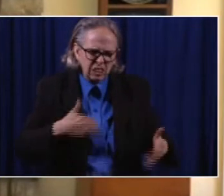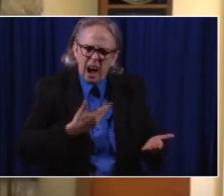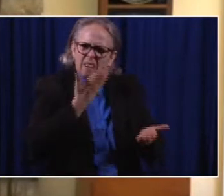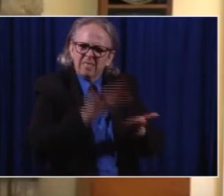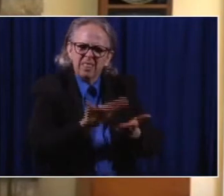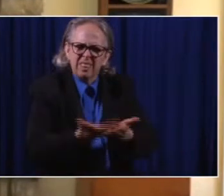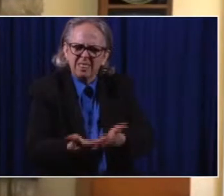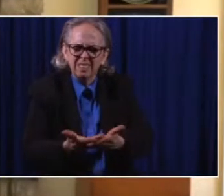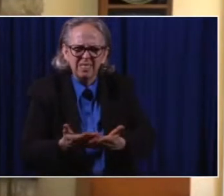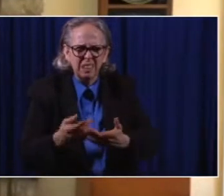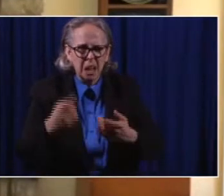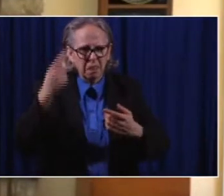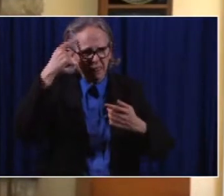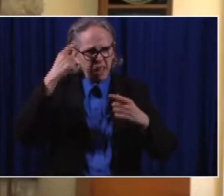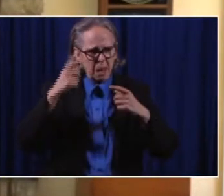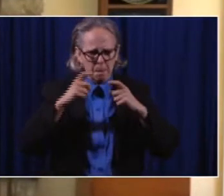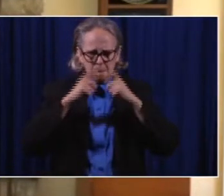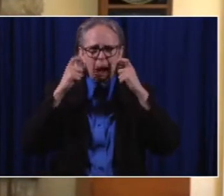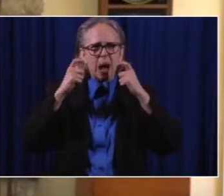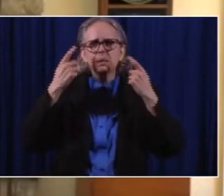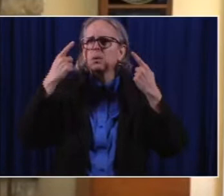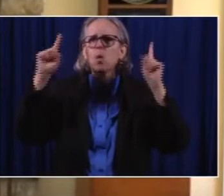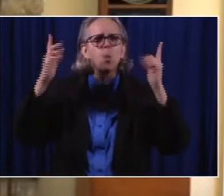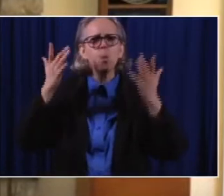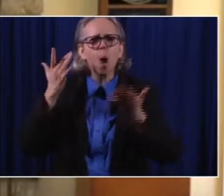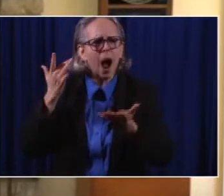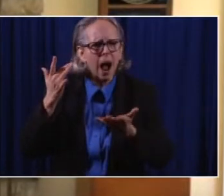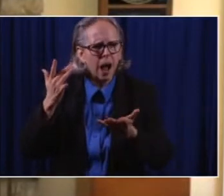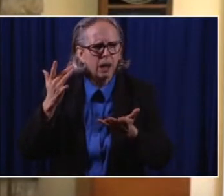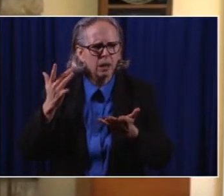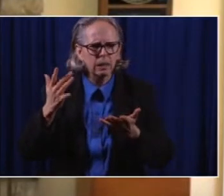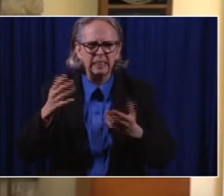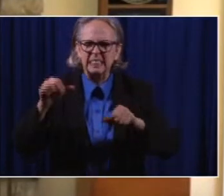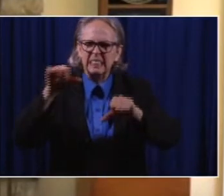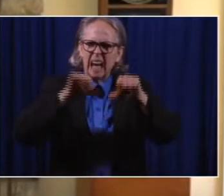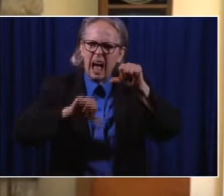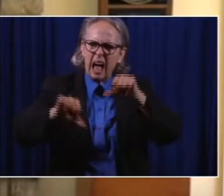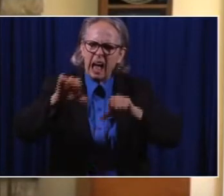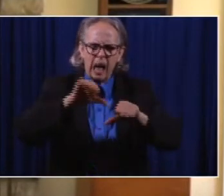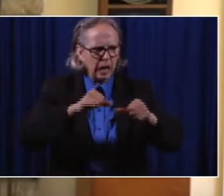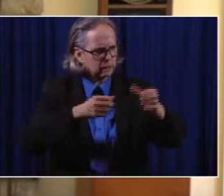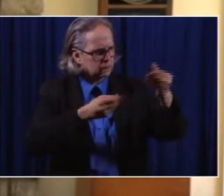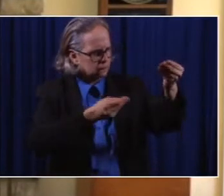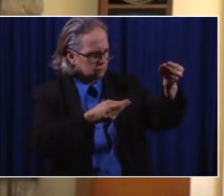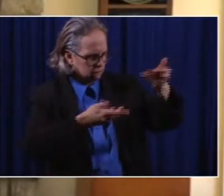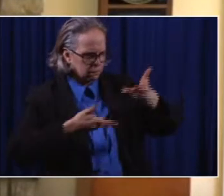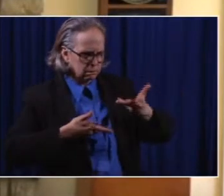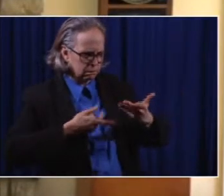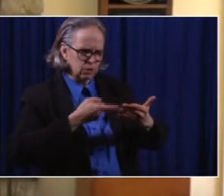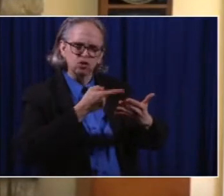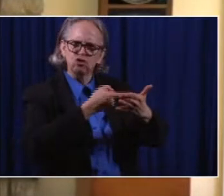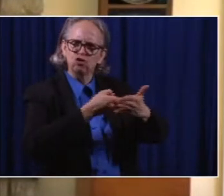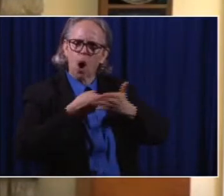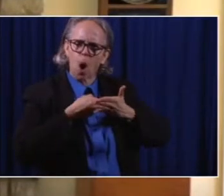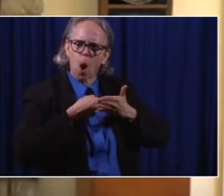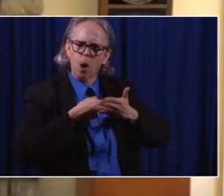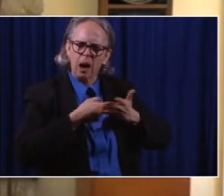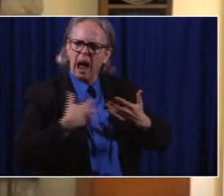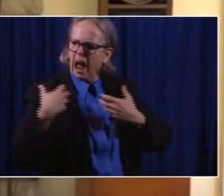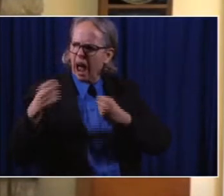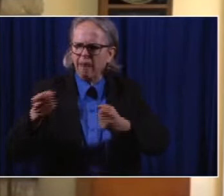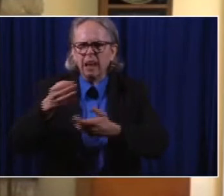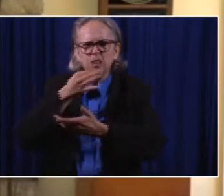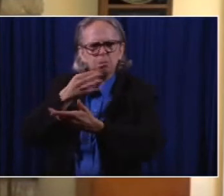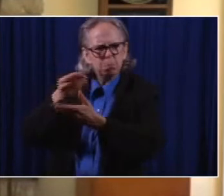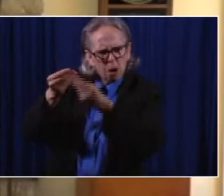expert that has looked at this says they work. You can go look at article after article. But I'll tell you what